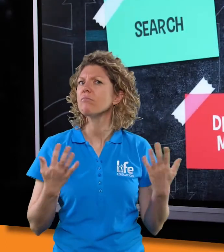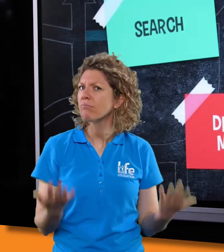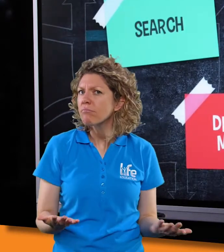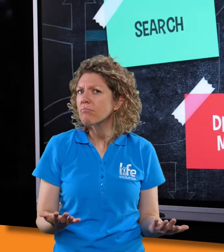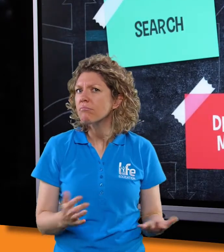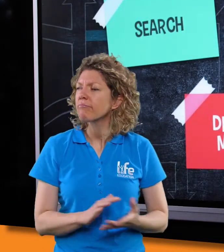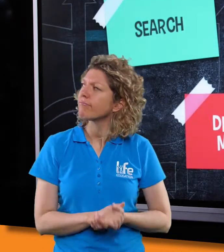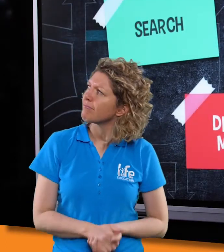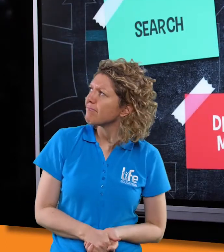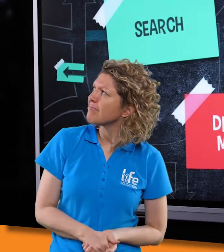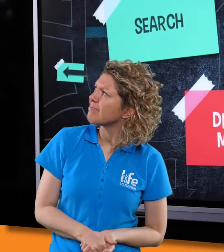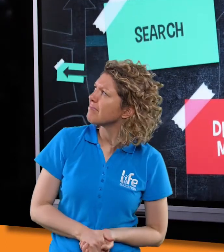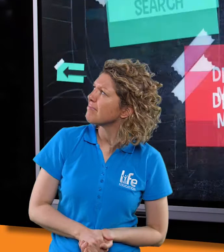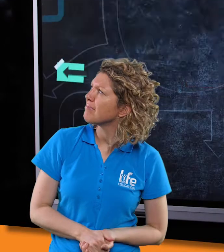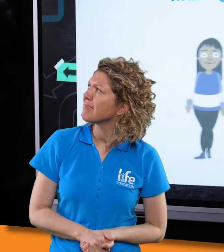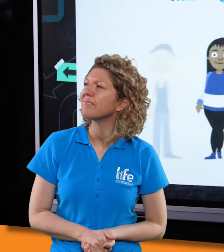Decision making.